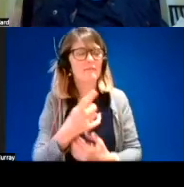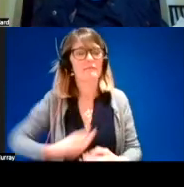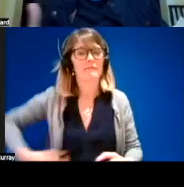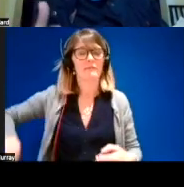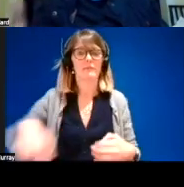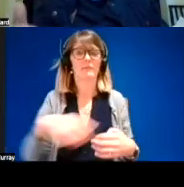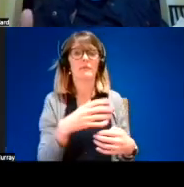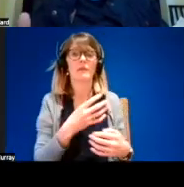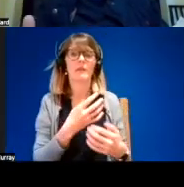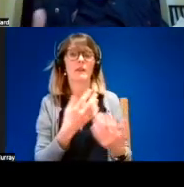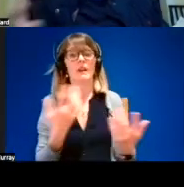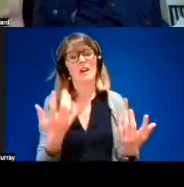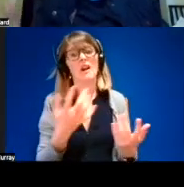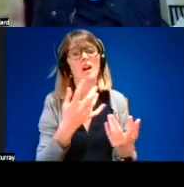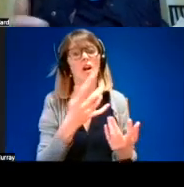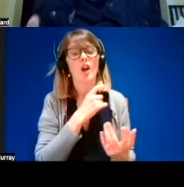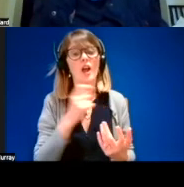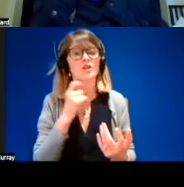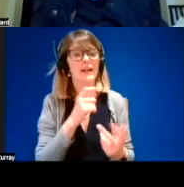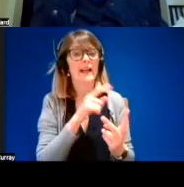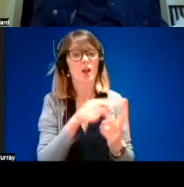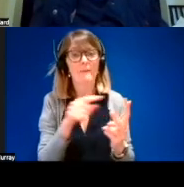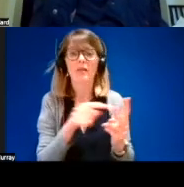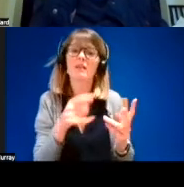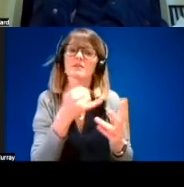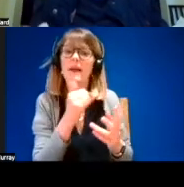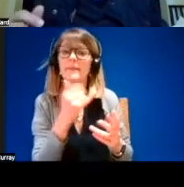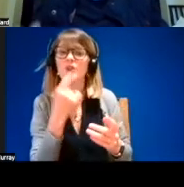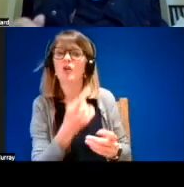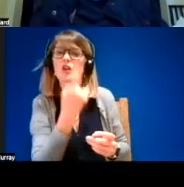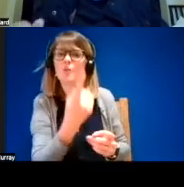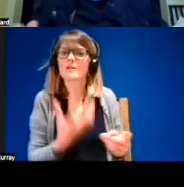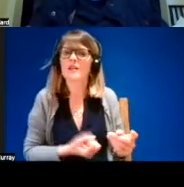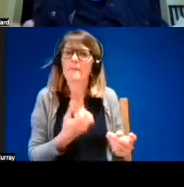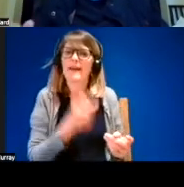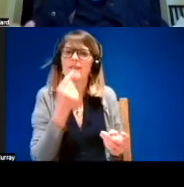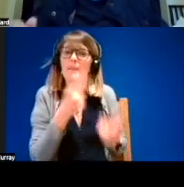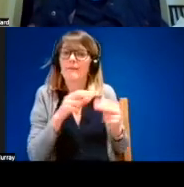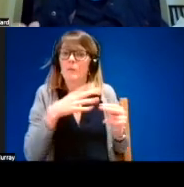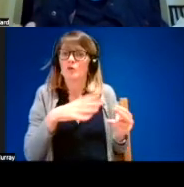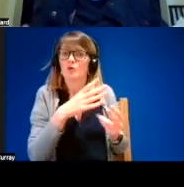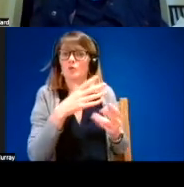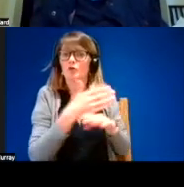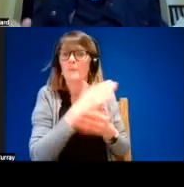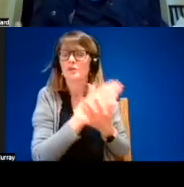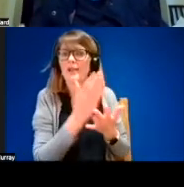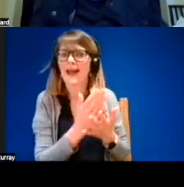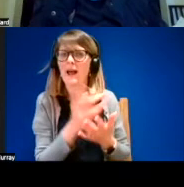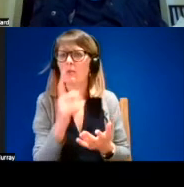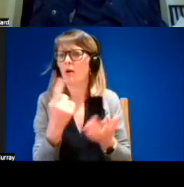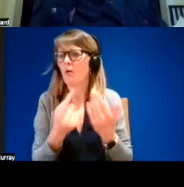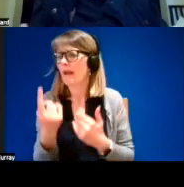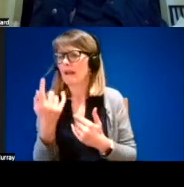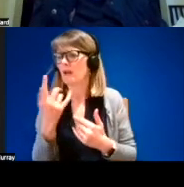only one stipend available if they want to job share. But I have only ever heard of a woman being